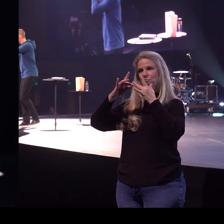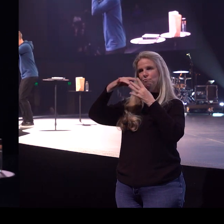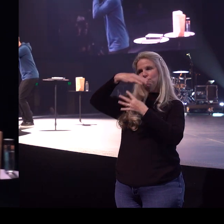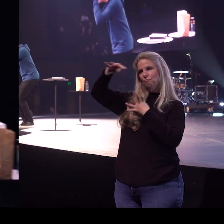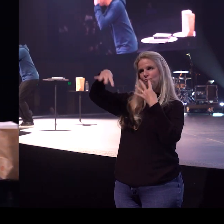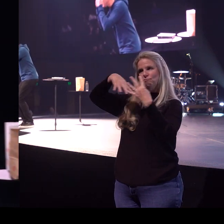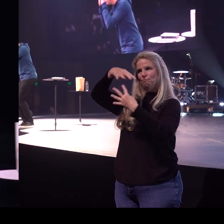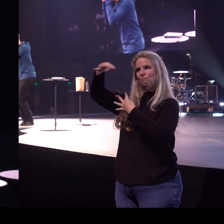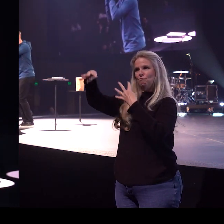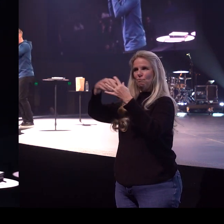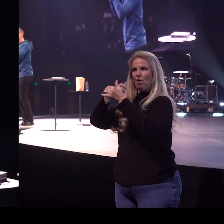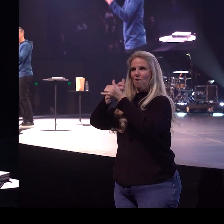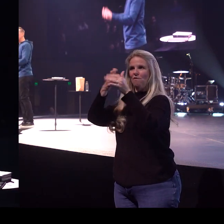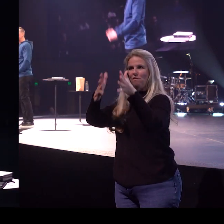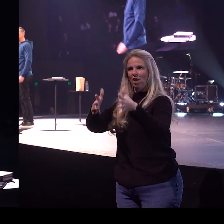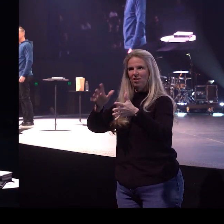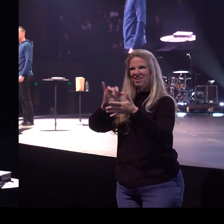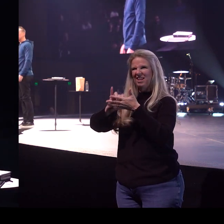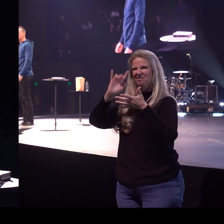That's crazy.